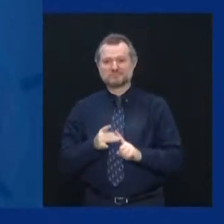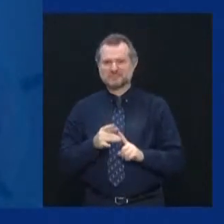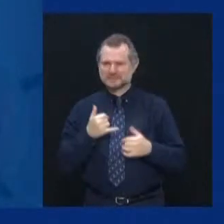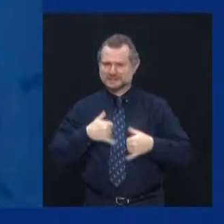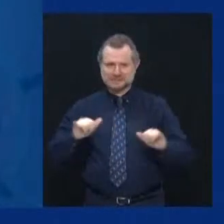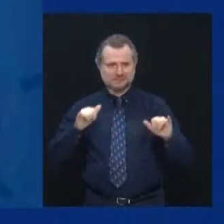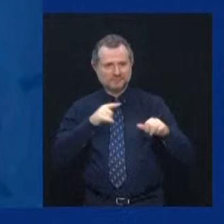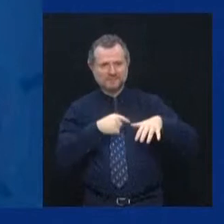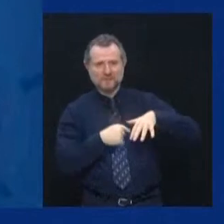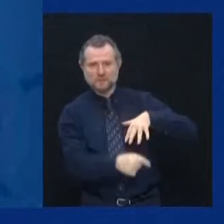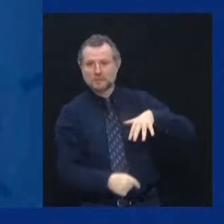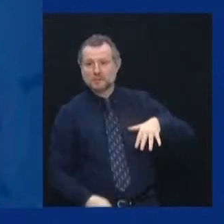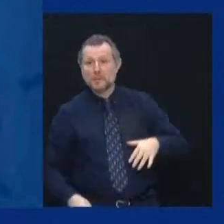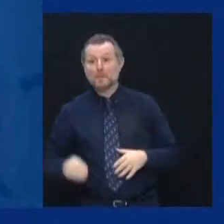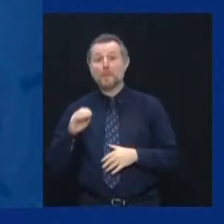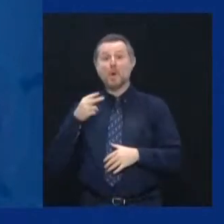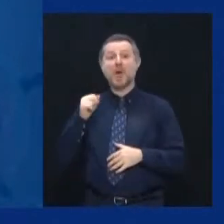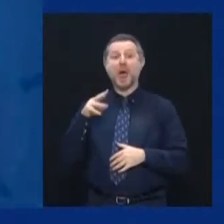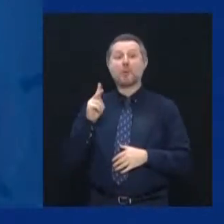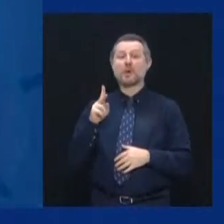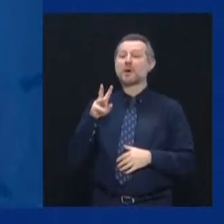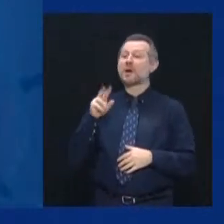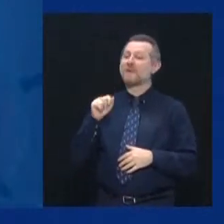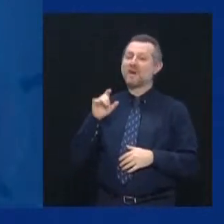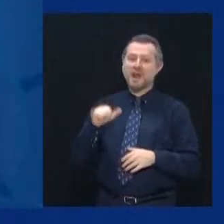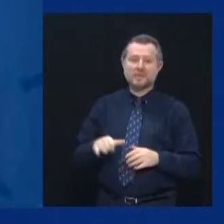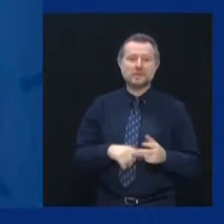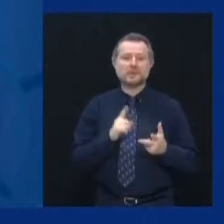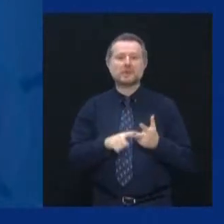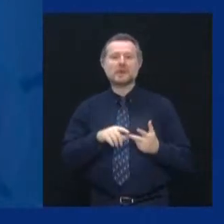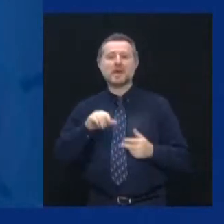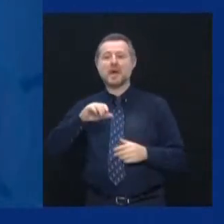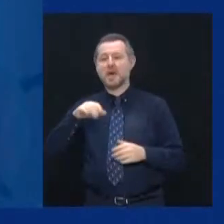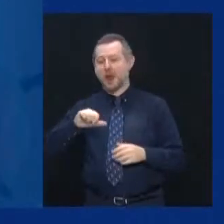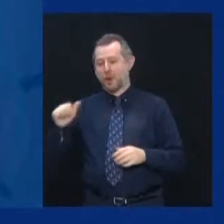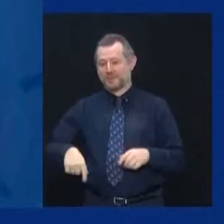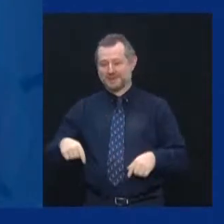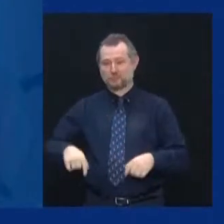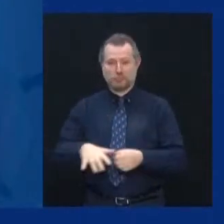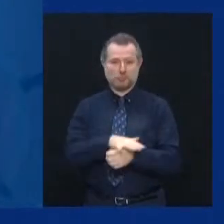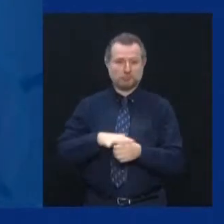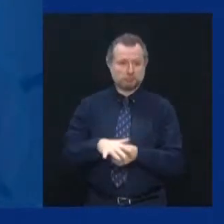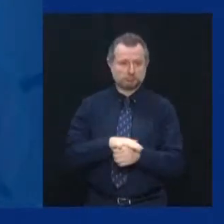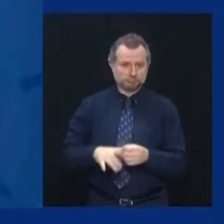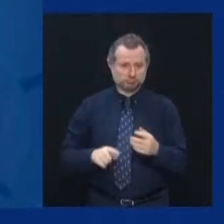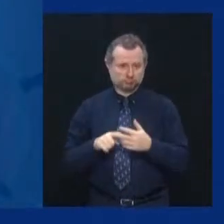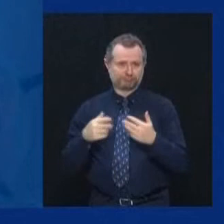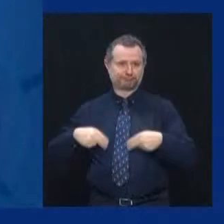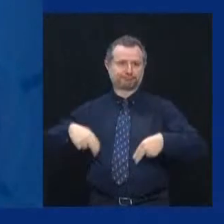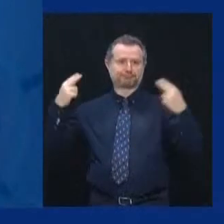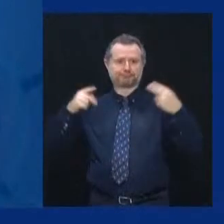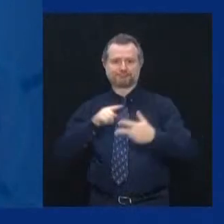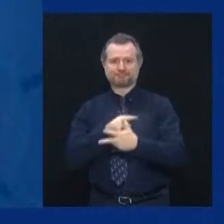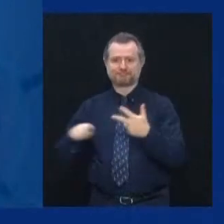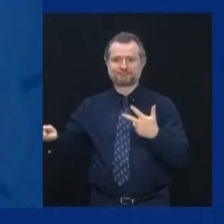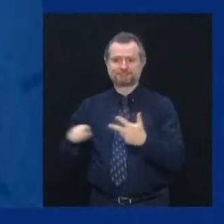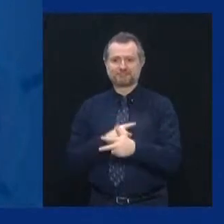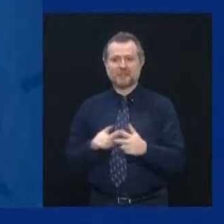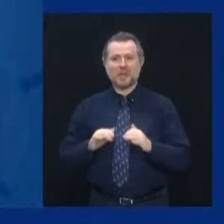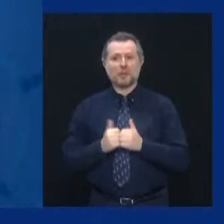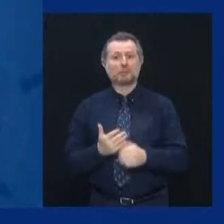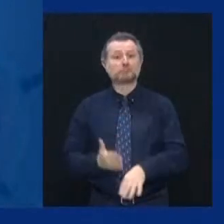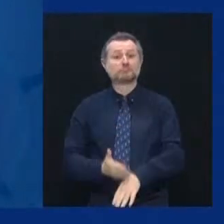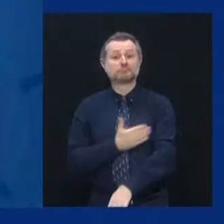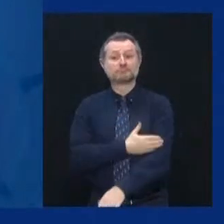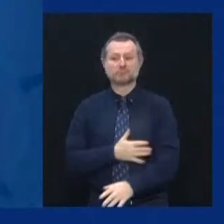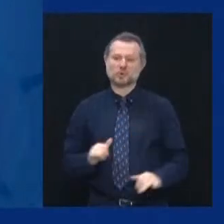Lakes, Mohawk Valley, Capital Region. Still makes the point, it depends on your behavior, your